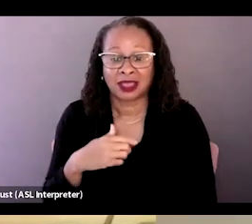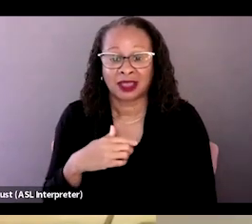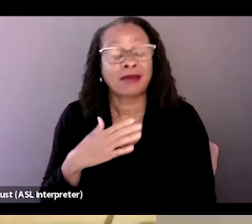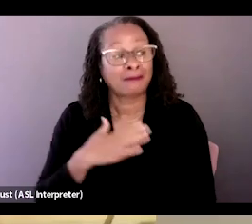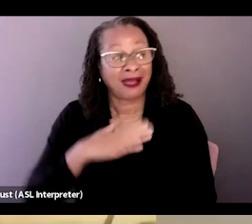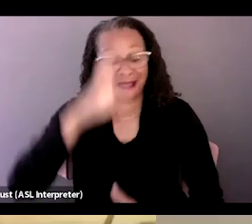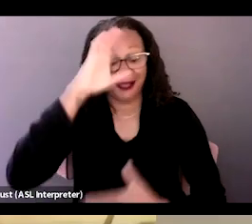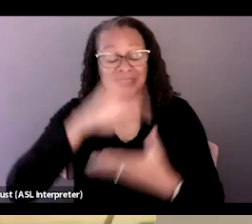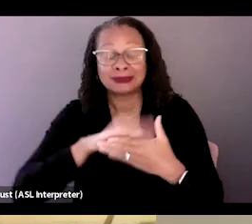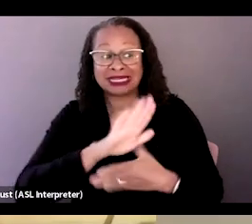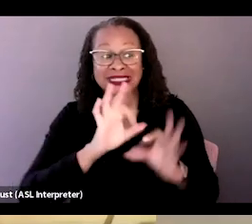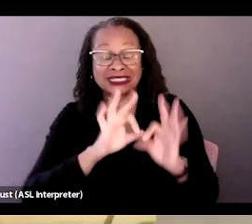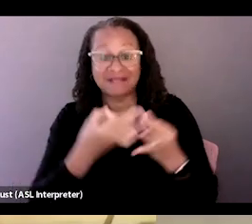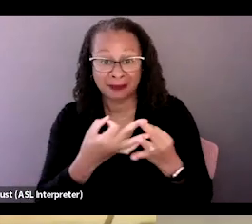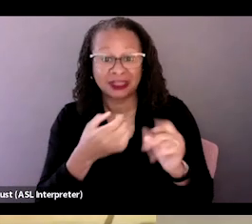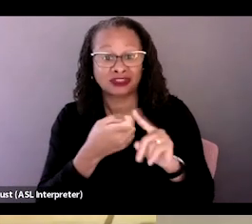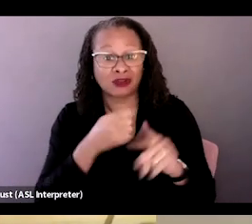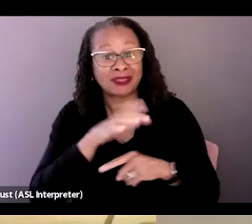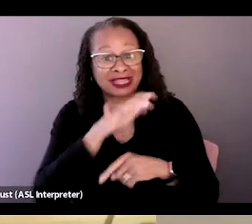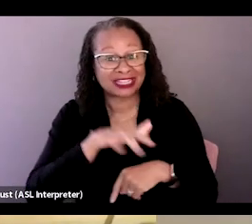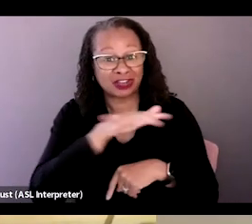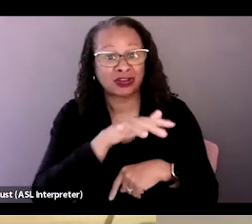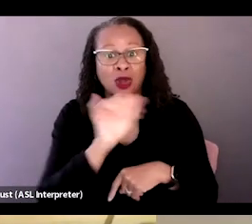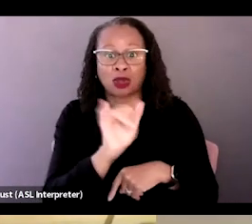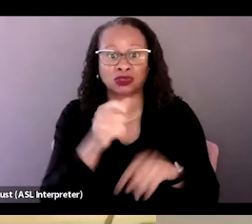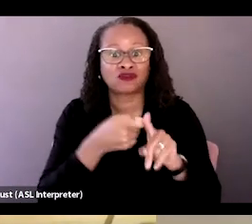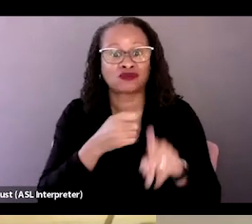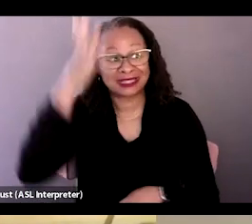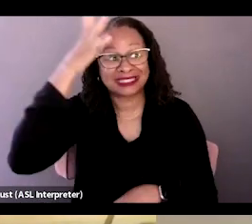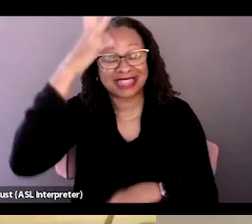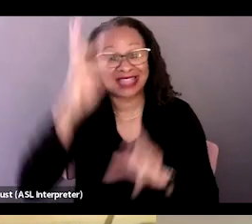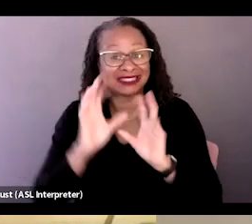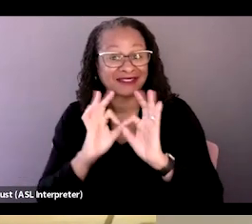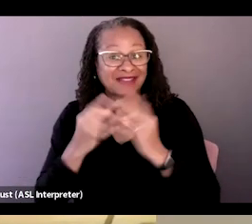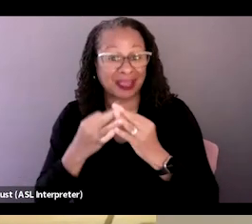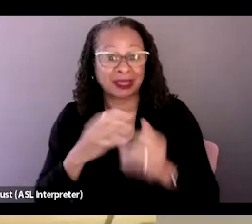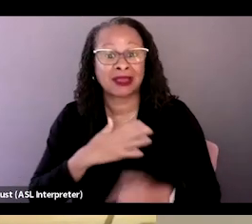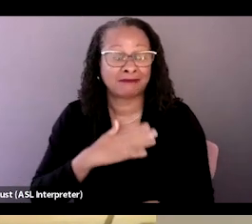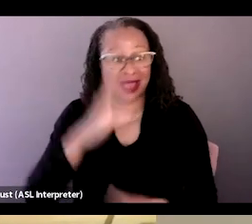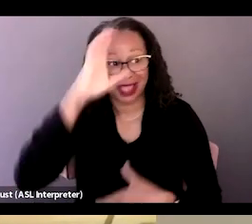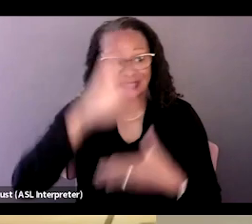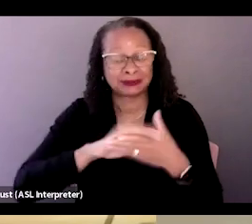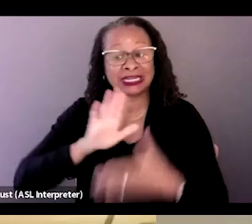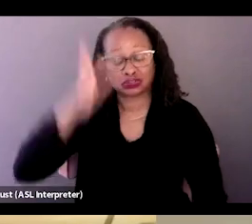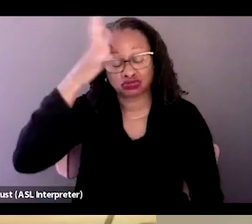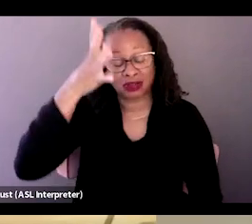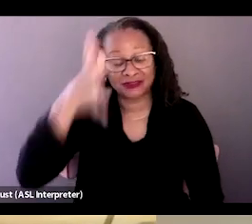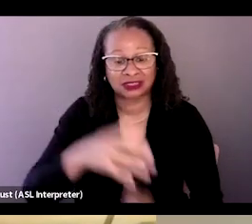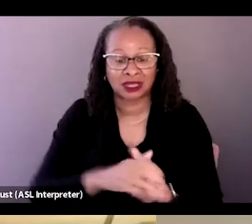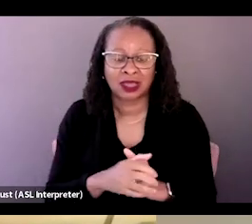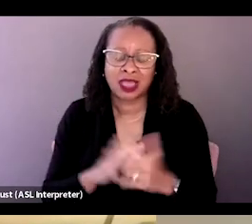his dad's side. Okay, so you go there, and then how did you come across, Joe and Jolene and Angie